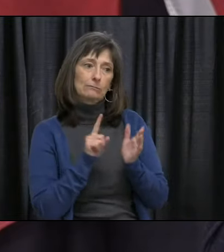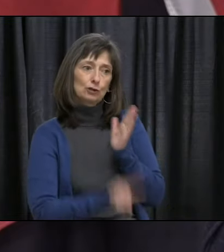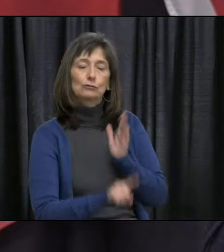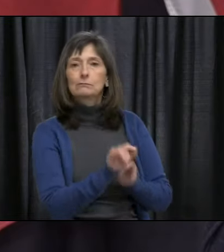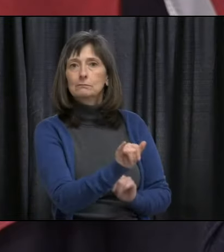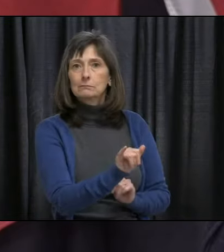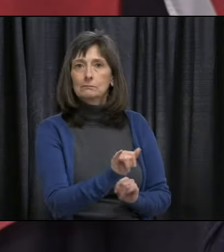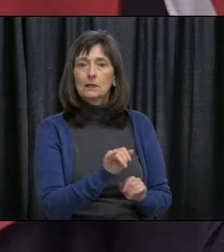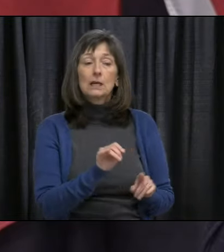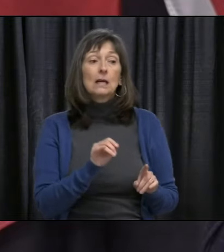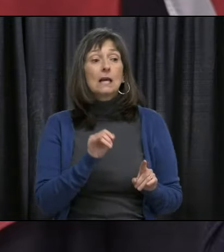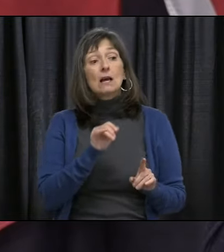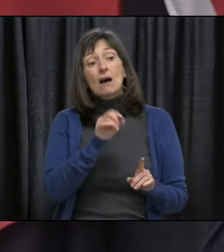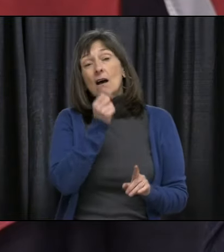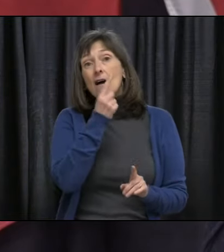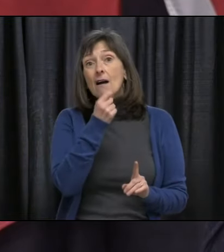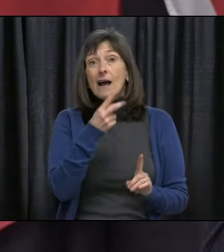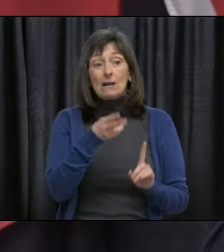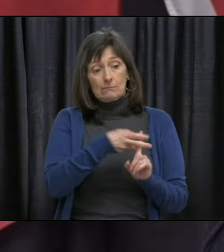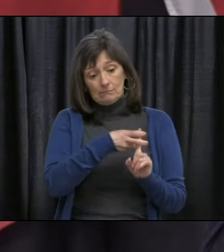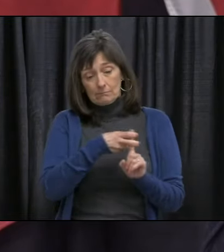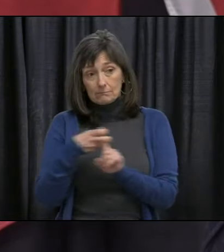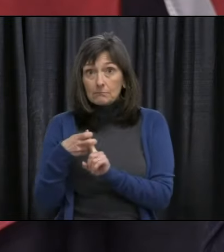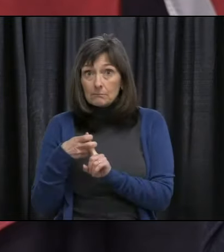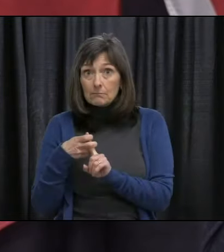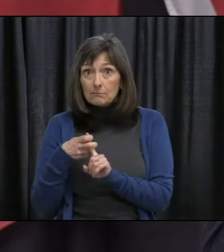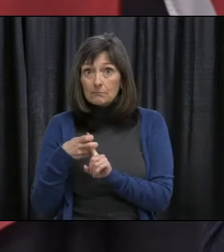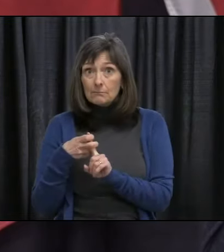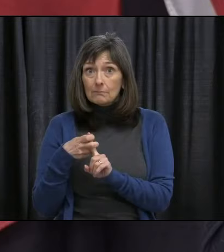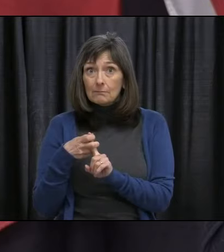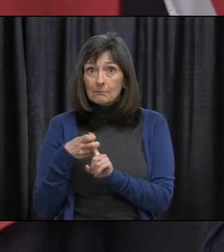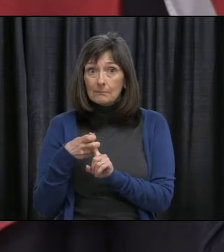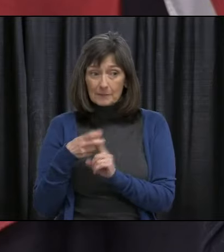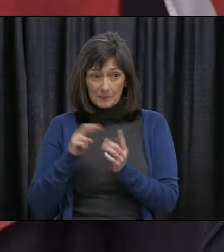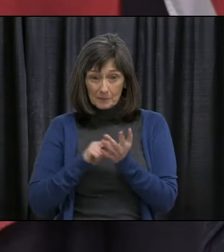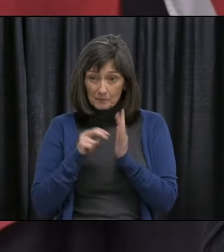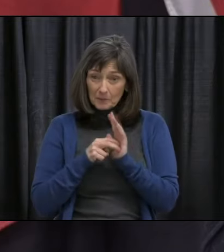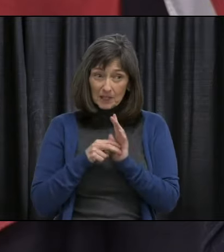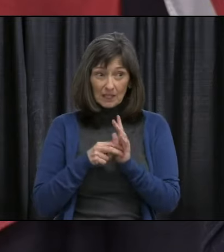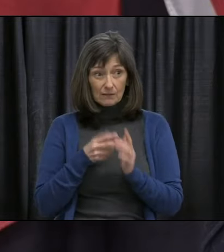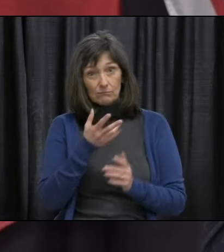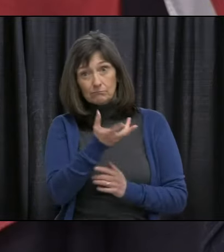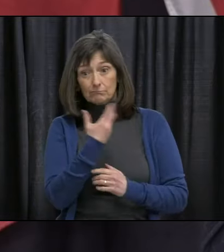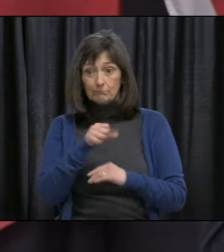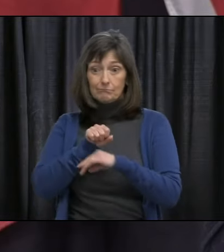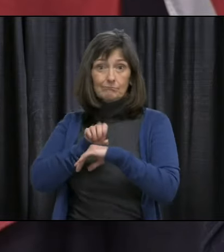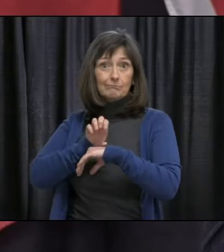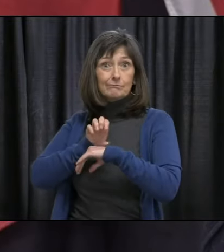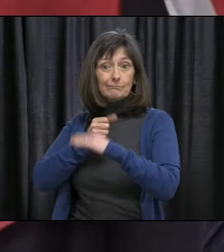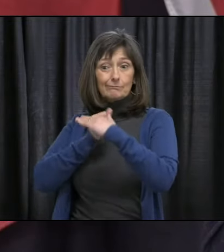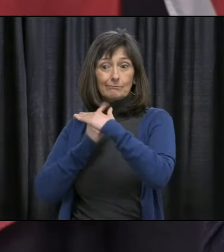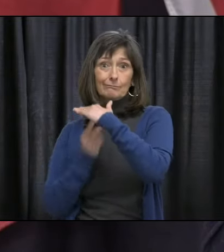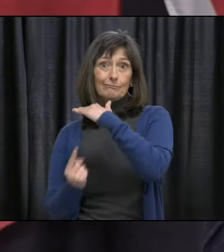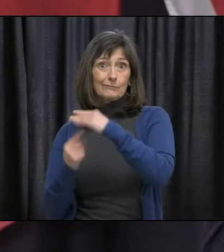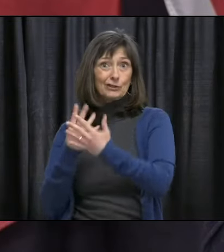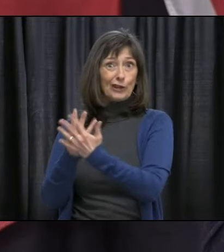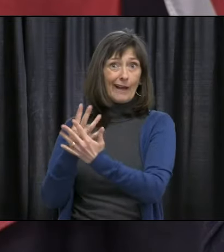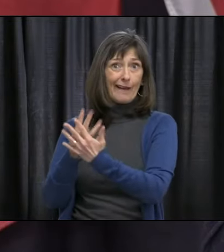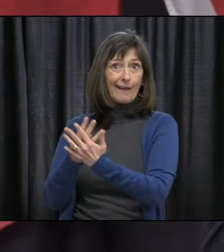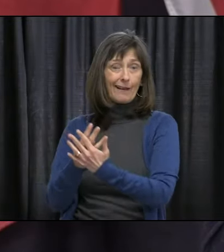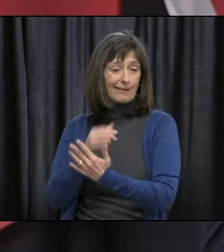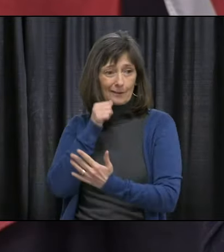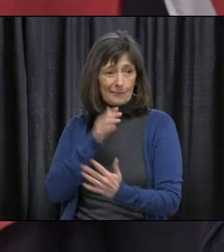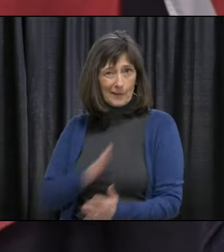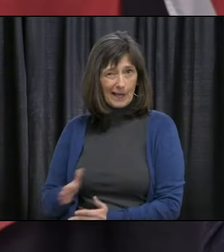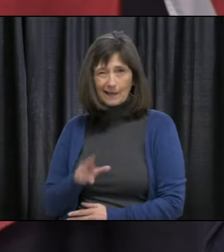know, this detaining someone is not about putting someone, you know, in a jail. I can tell you, for the most part, they